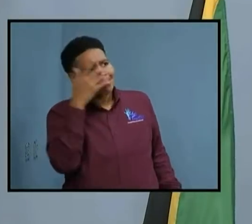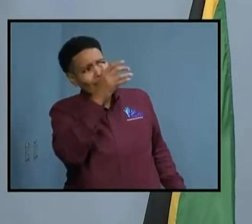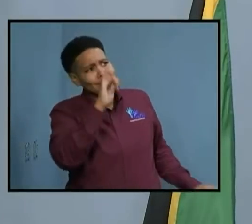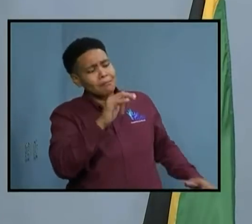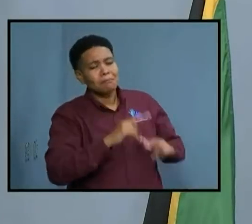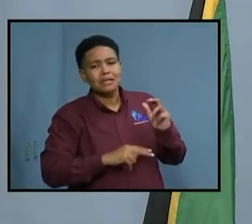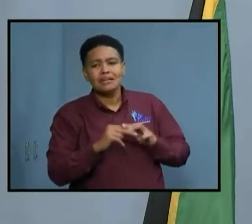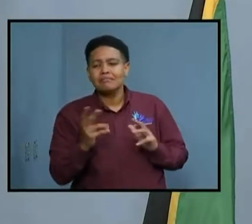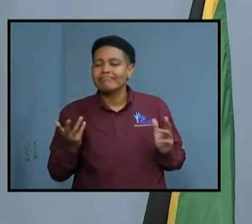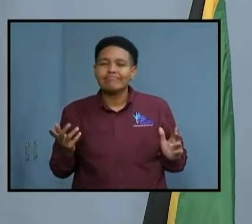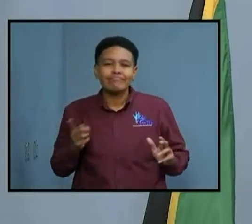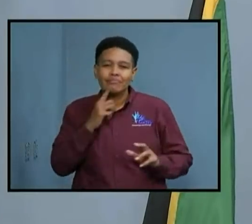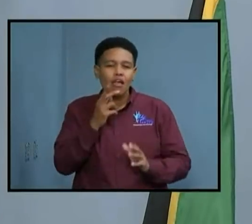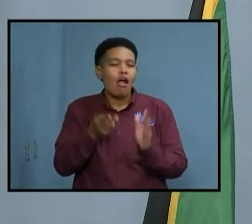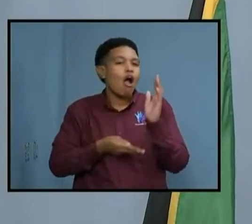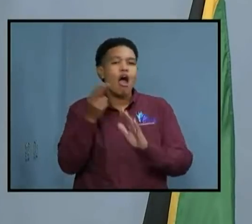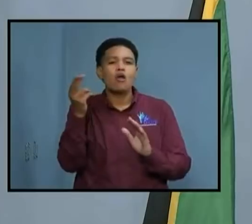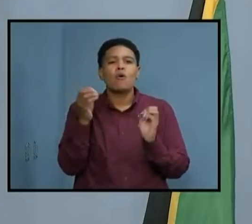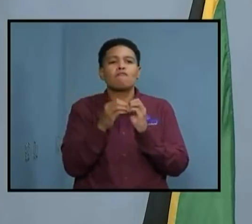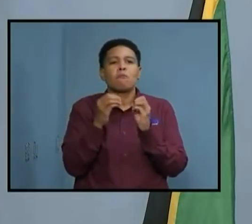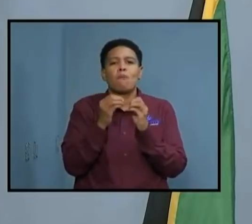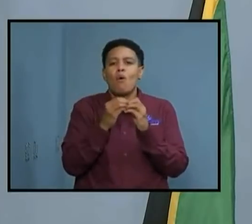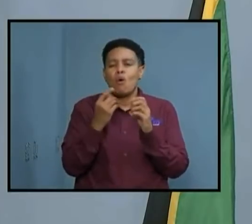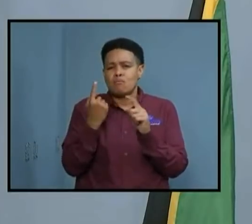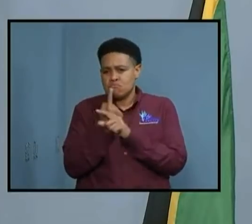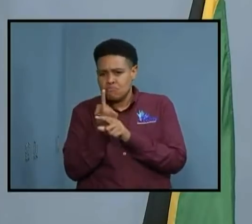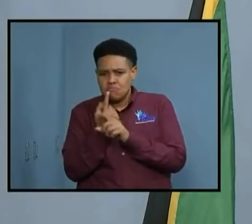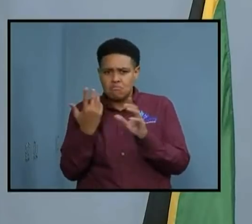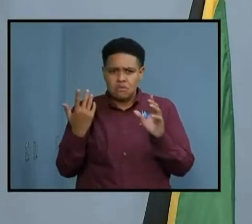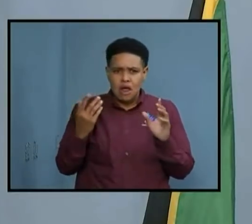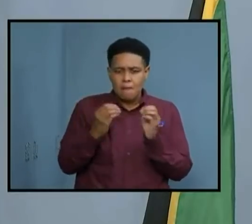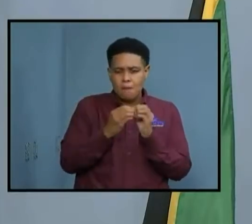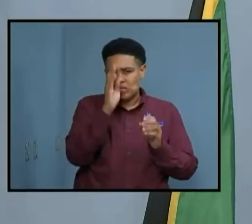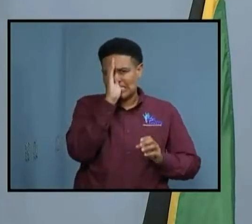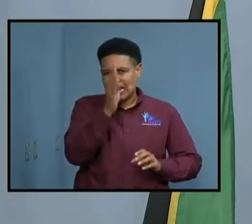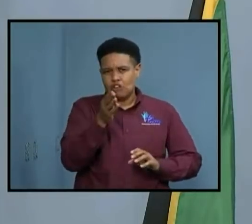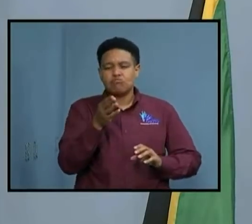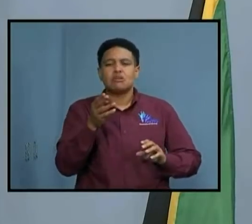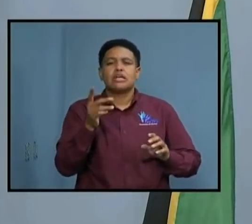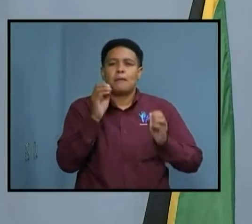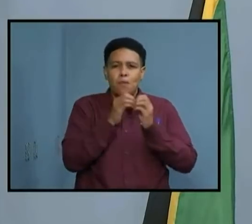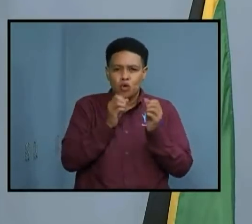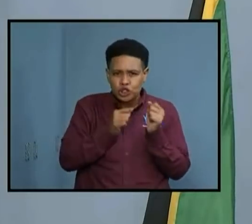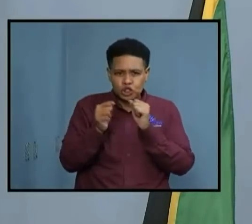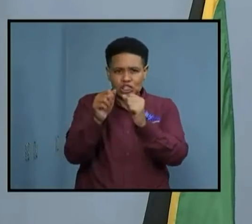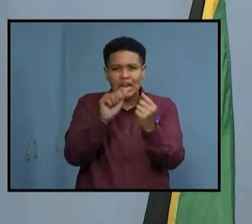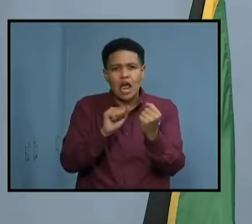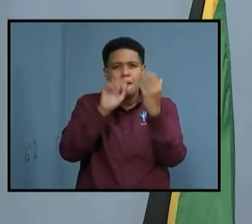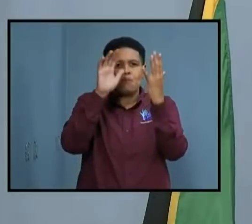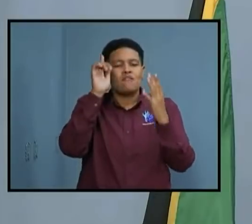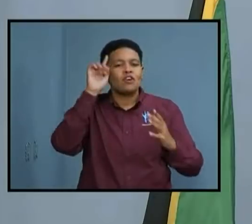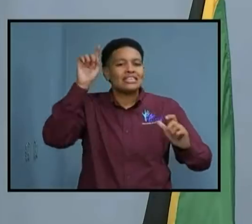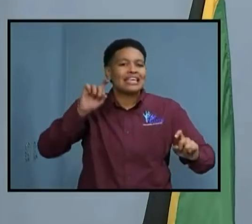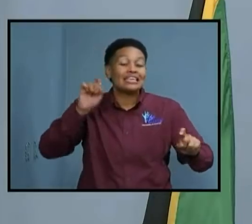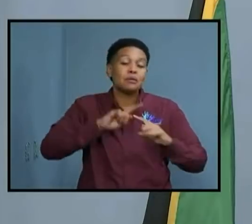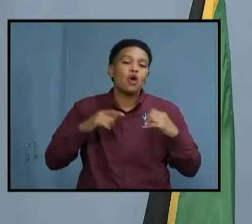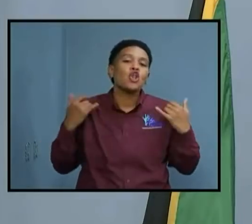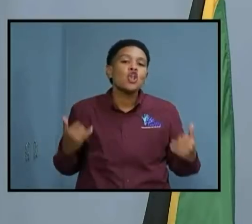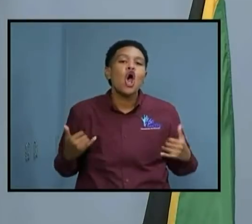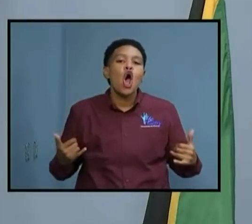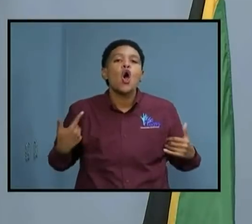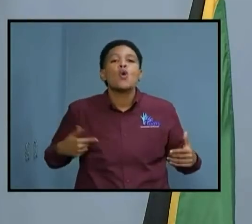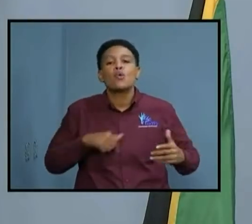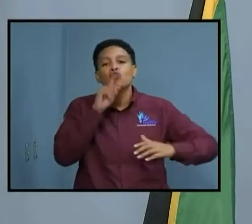frankly speaking, we're going to have to be more calculated and more deliberate and strategic in the approach. But right now, we